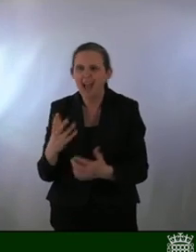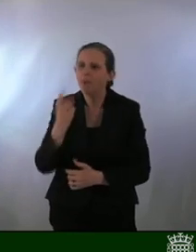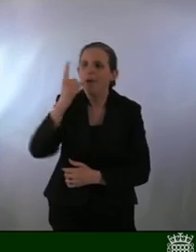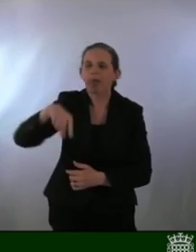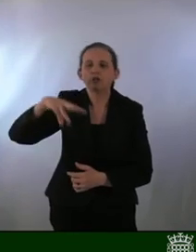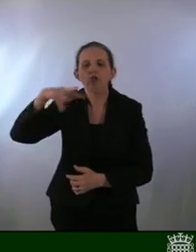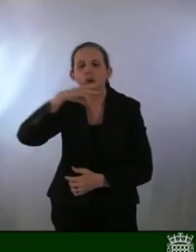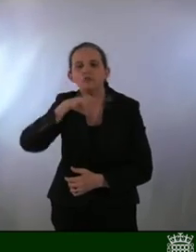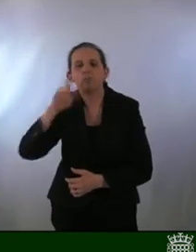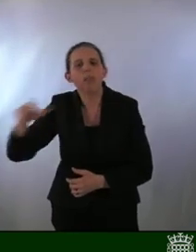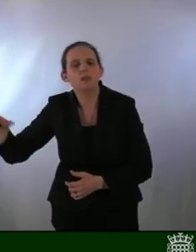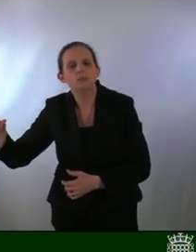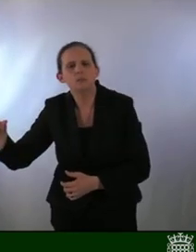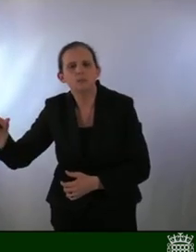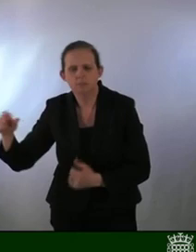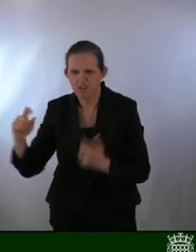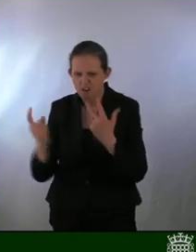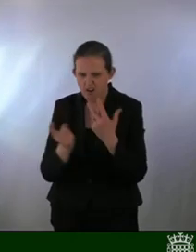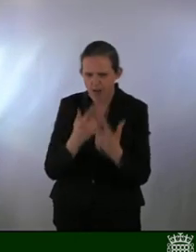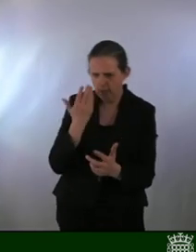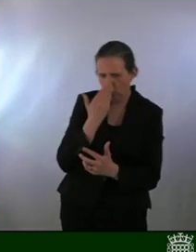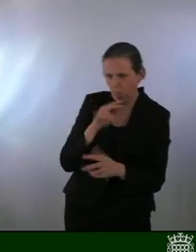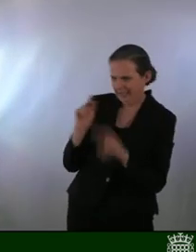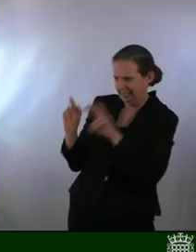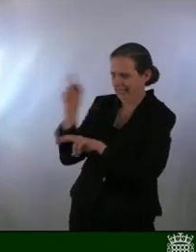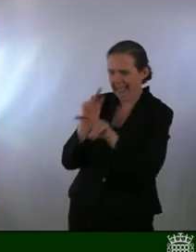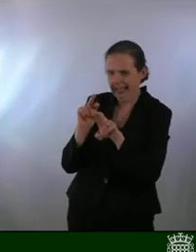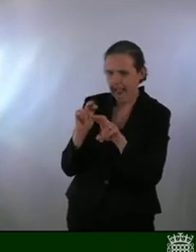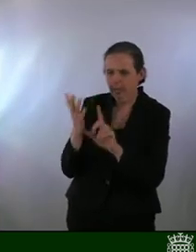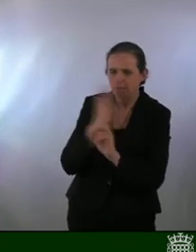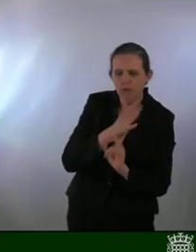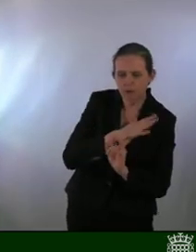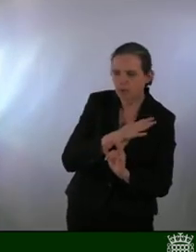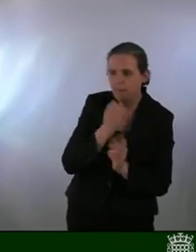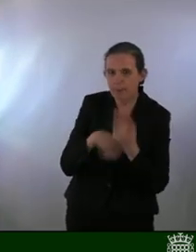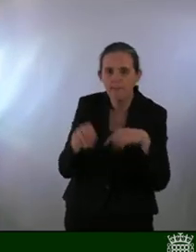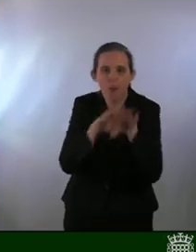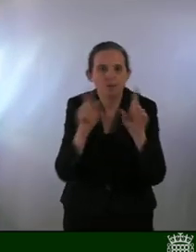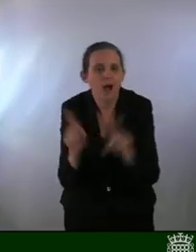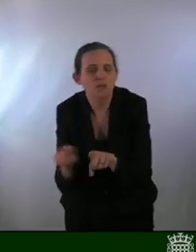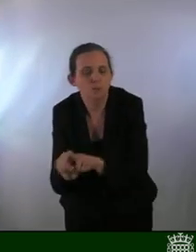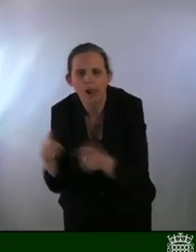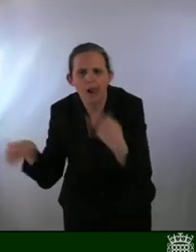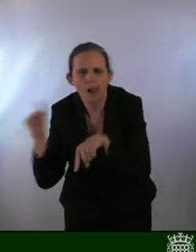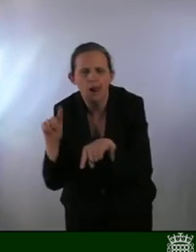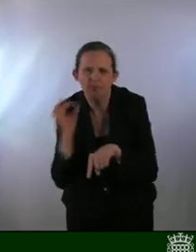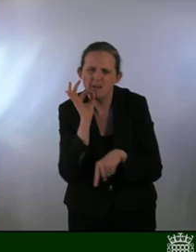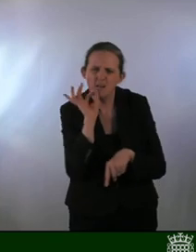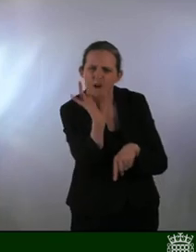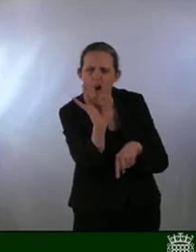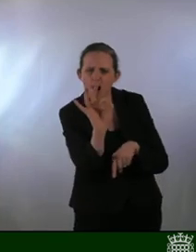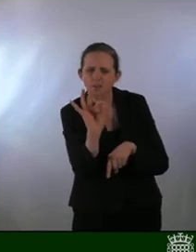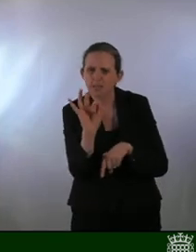vicinity then come under pressure to do likewise from the school community. There's no criticism of anyone, but can the Secretary of State review and clarify